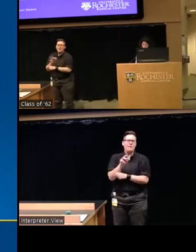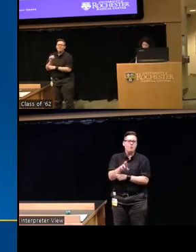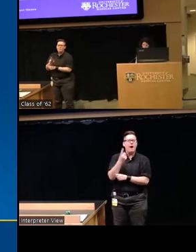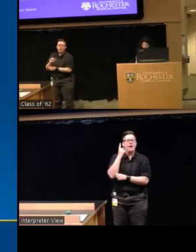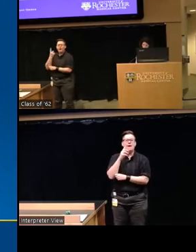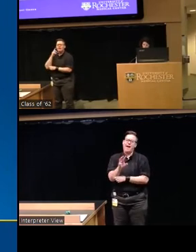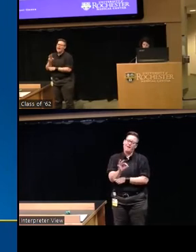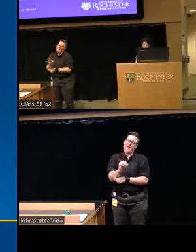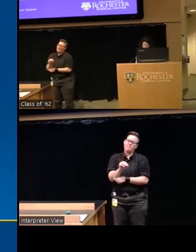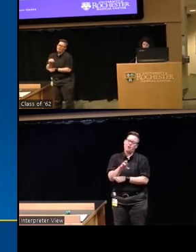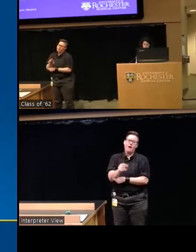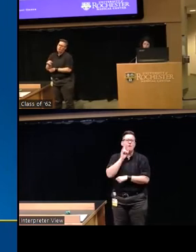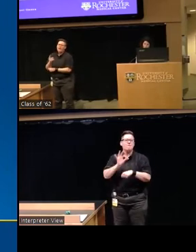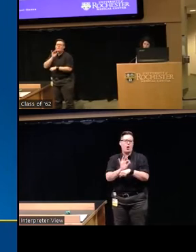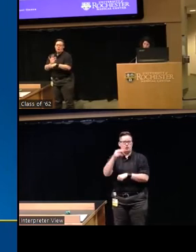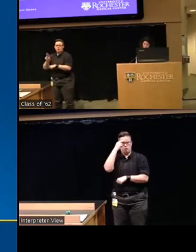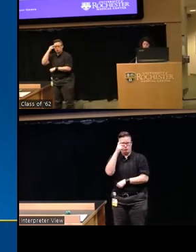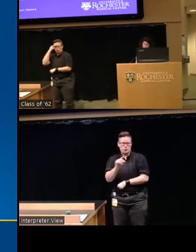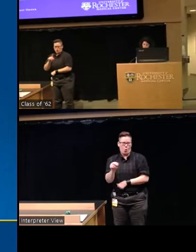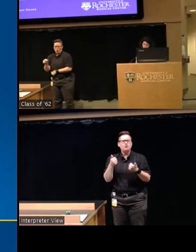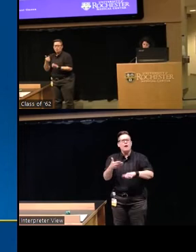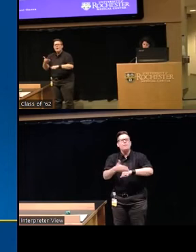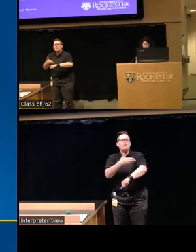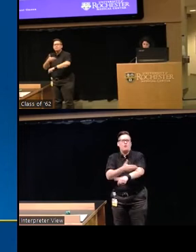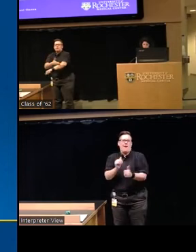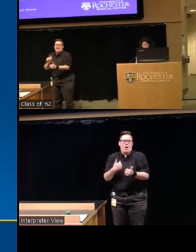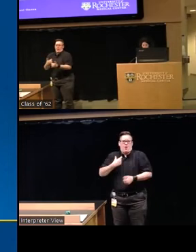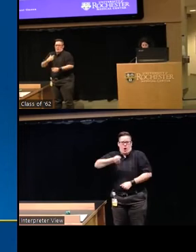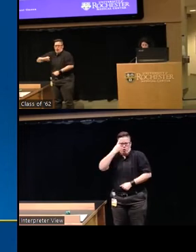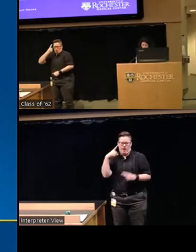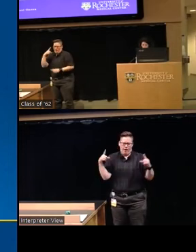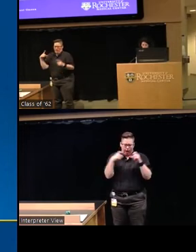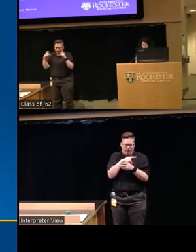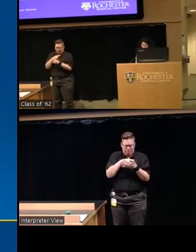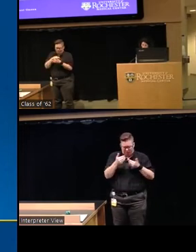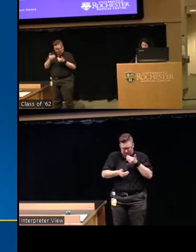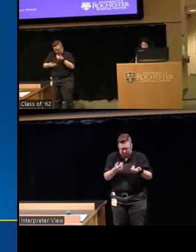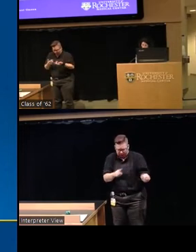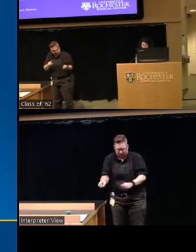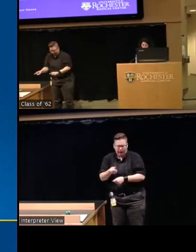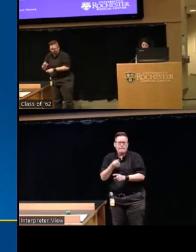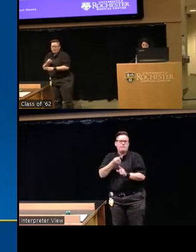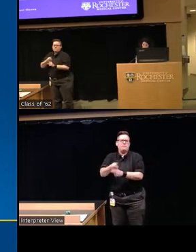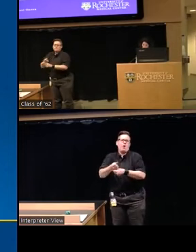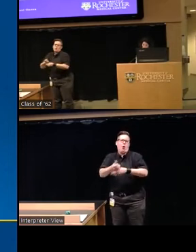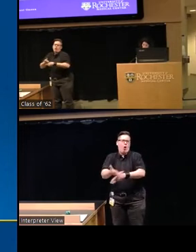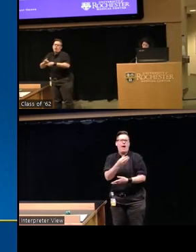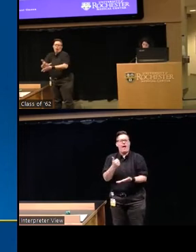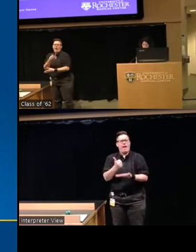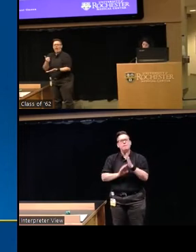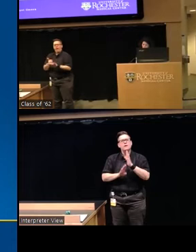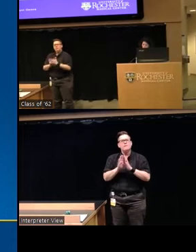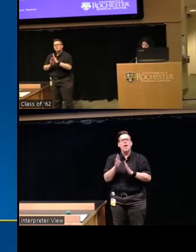neurologic disorders and in an effort to improve our understanding of the complex mechanisms that contribute to them, as well as to help us